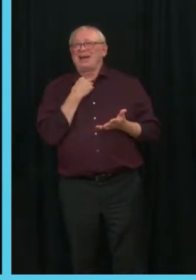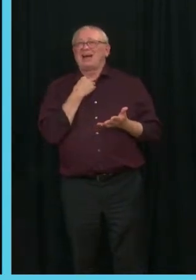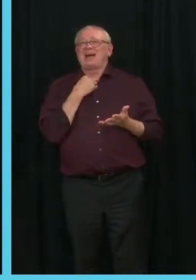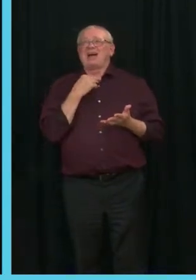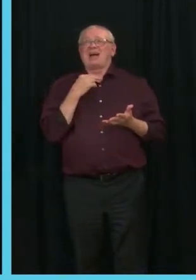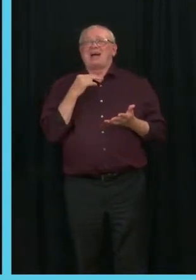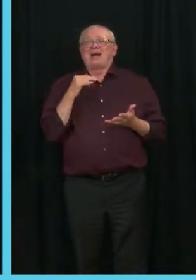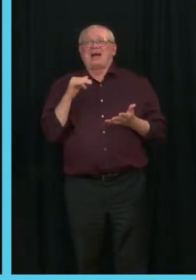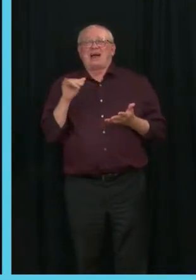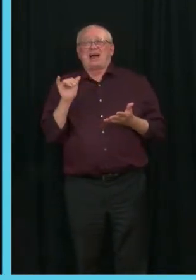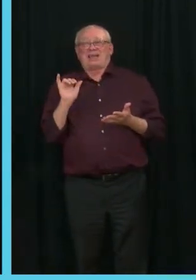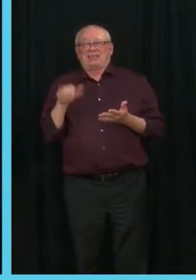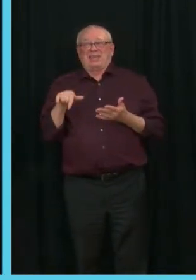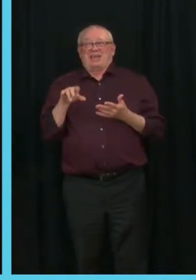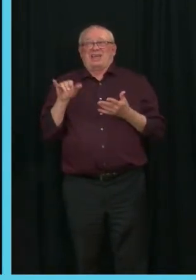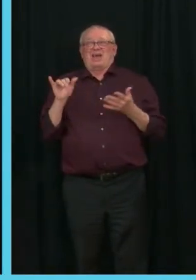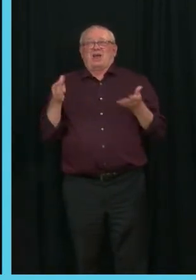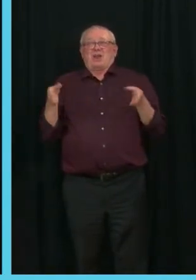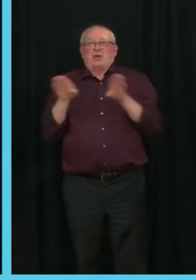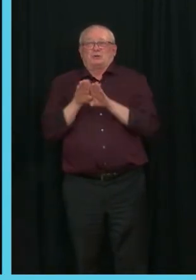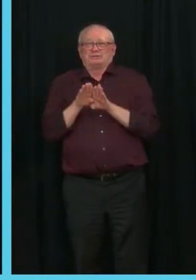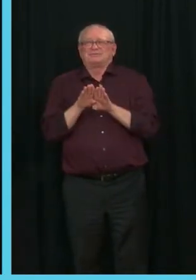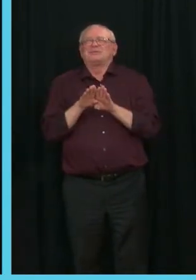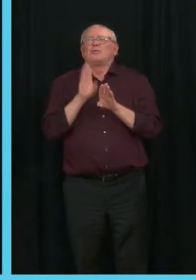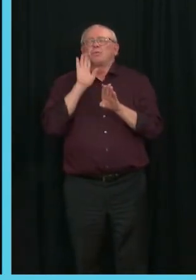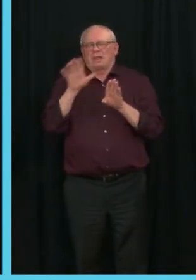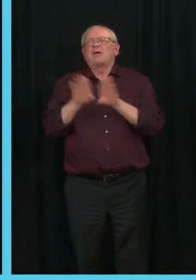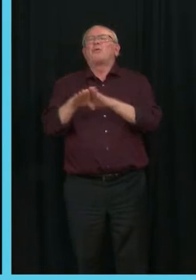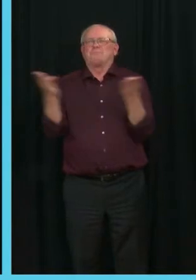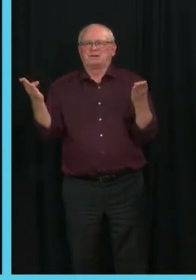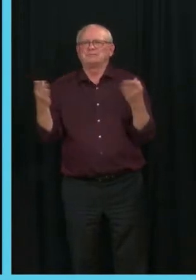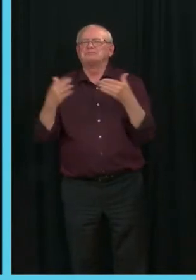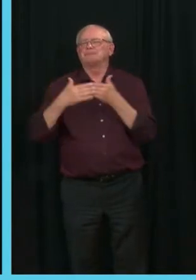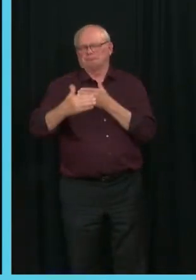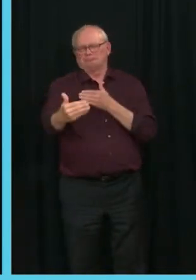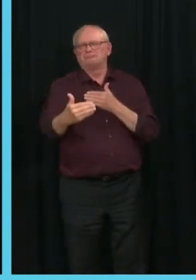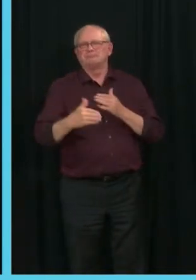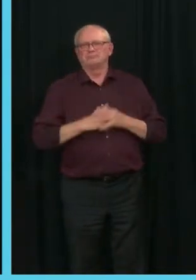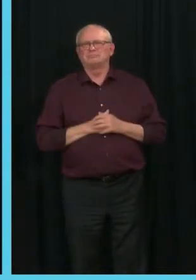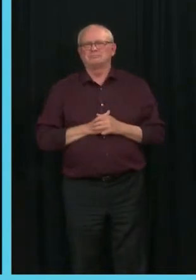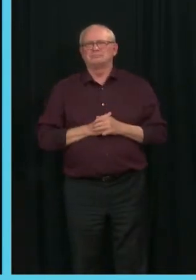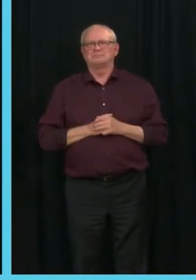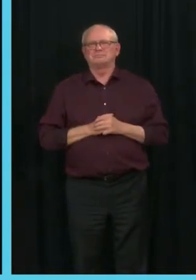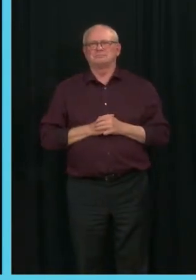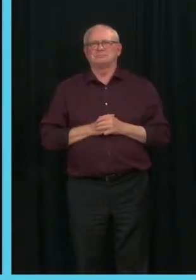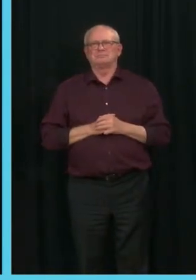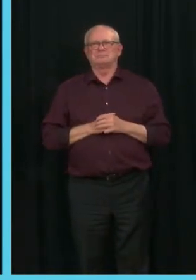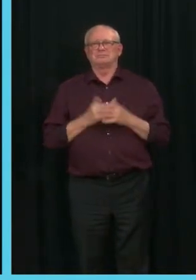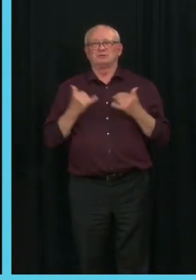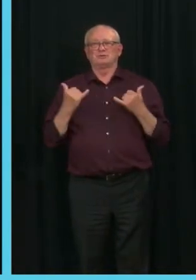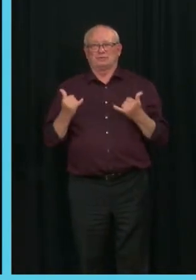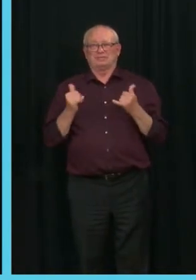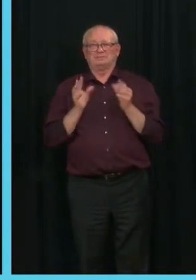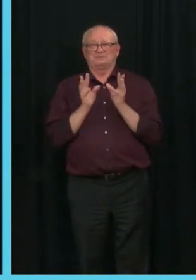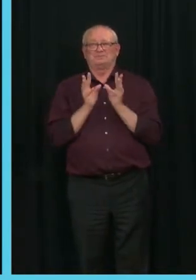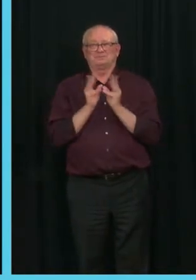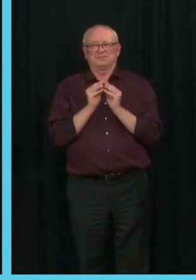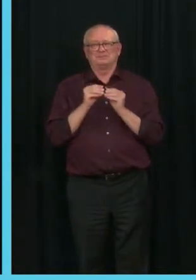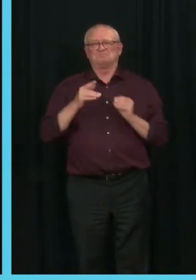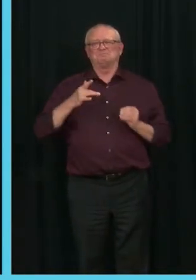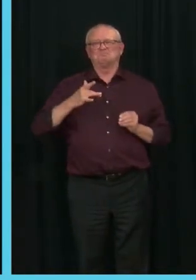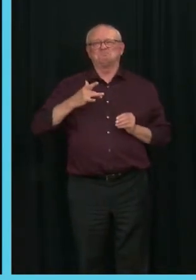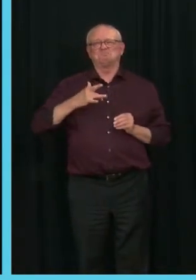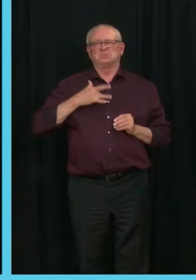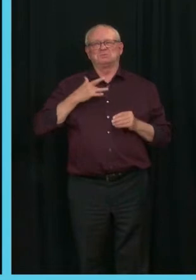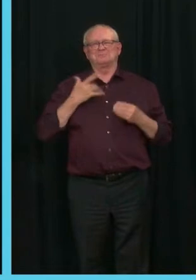So I think there's actually, and I sense this from our caucus meeting today, a sense of truly renewed